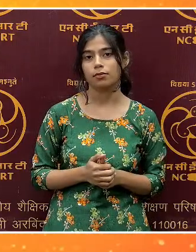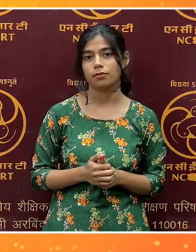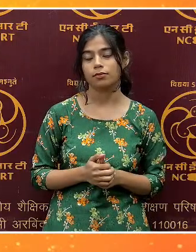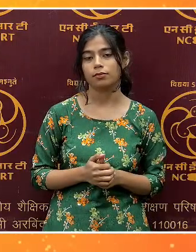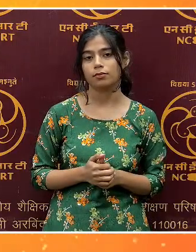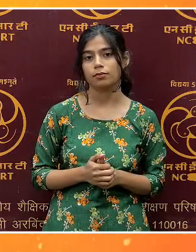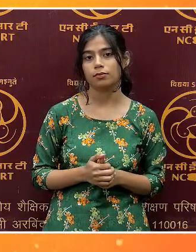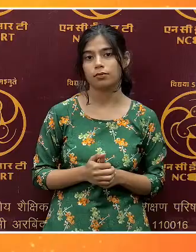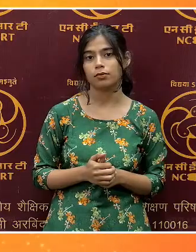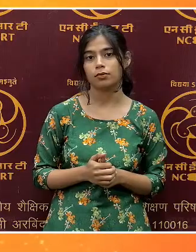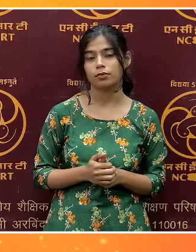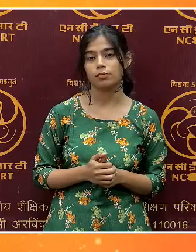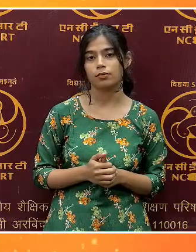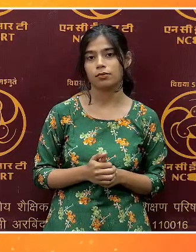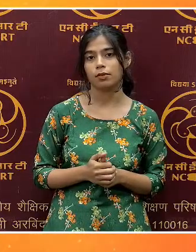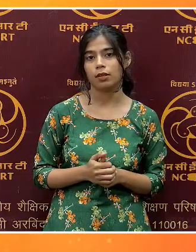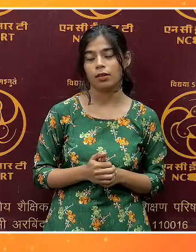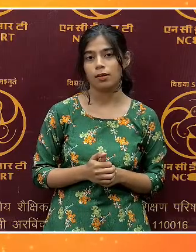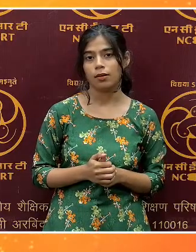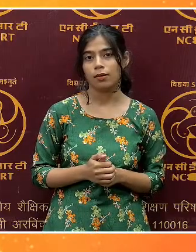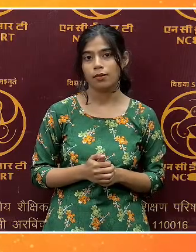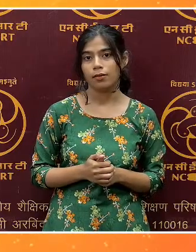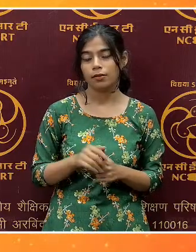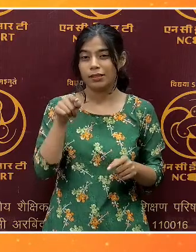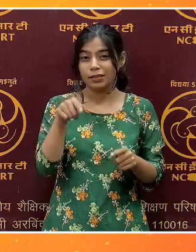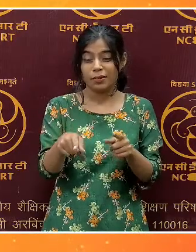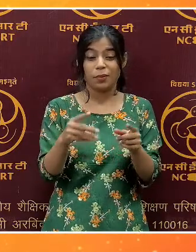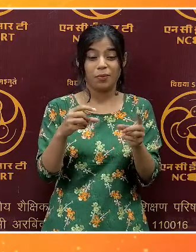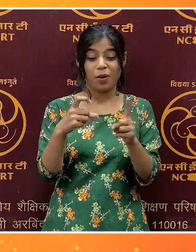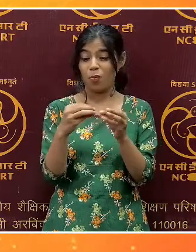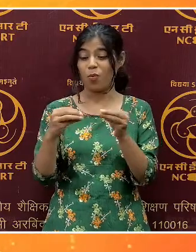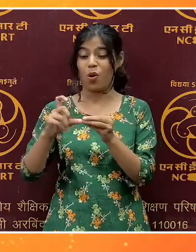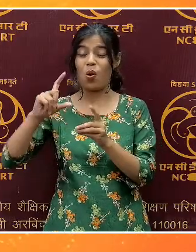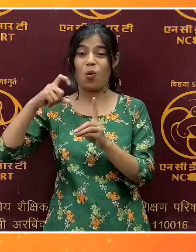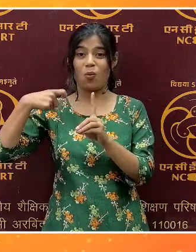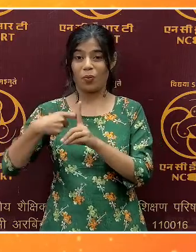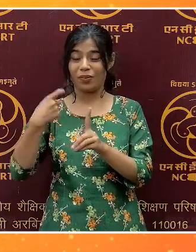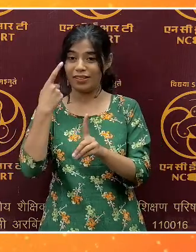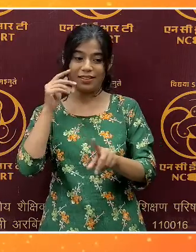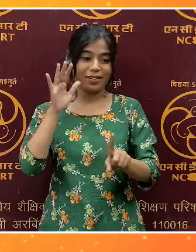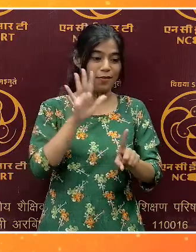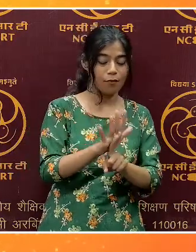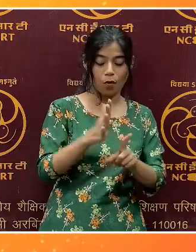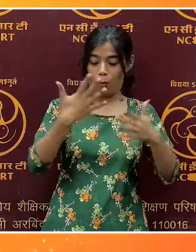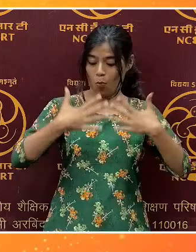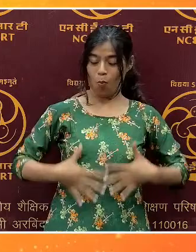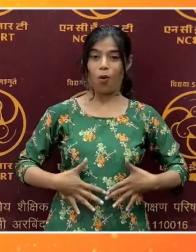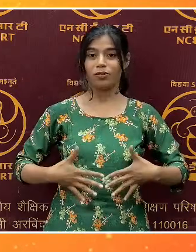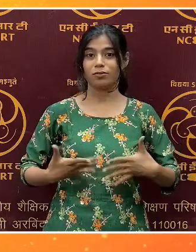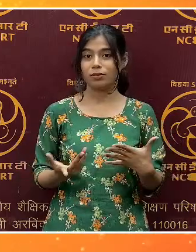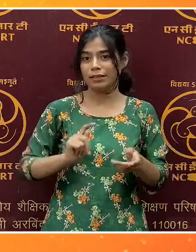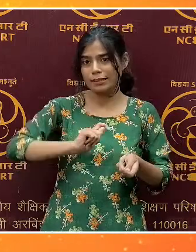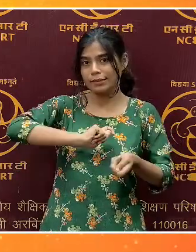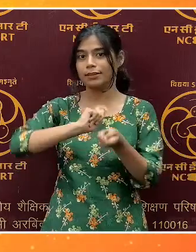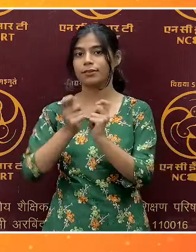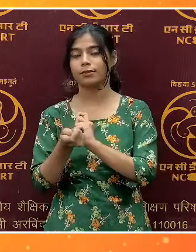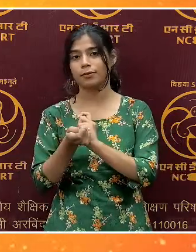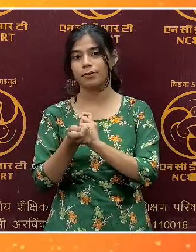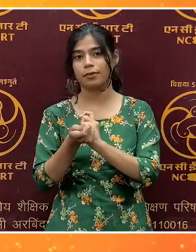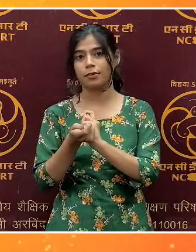the block. Okay. This may tilt the block. So, effect of force on a body will change